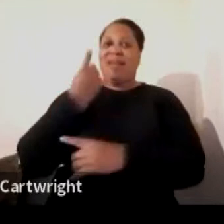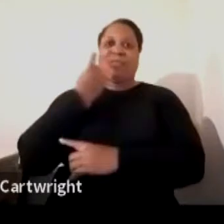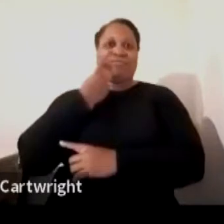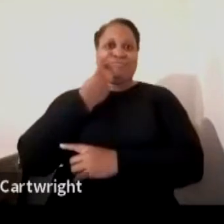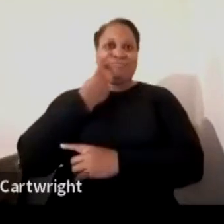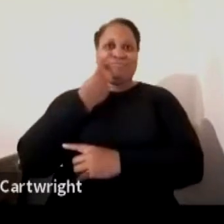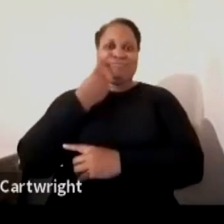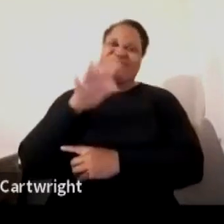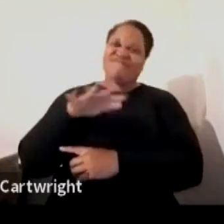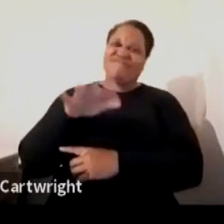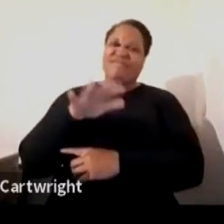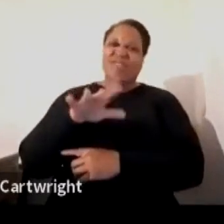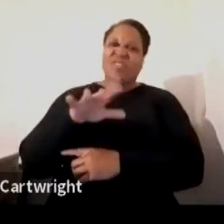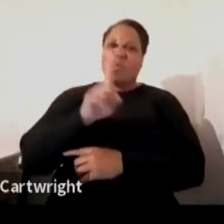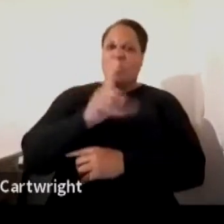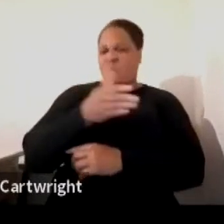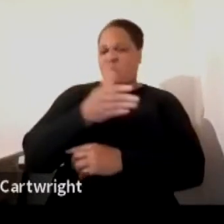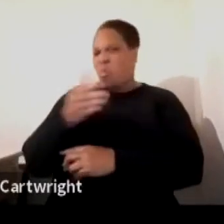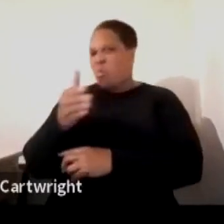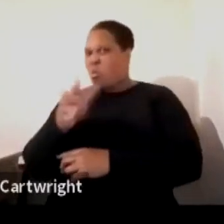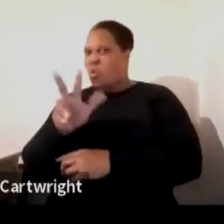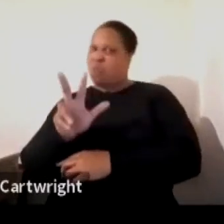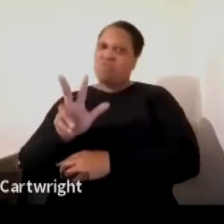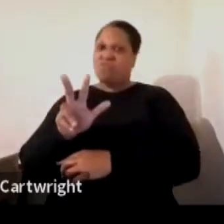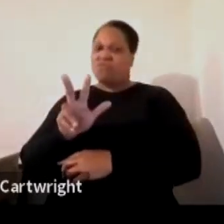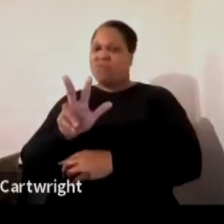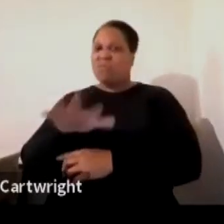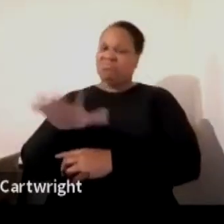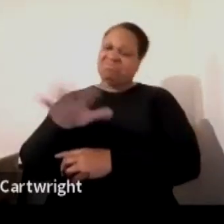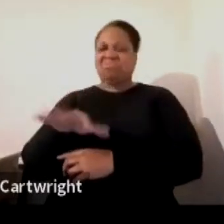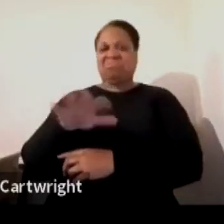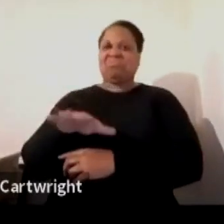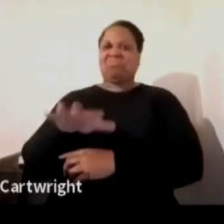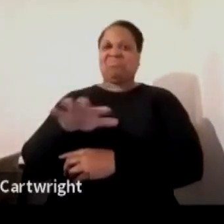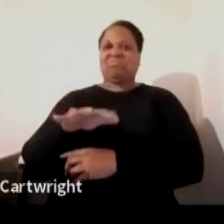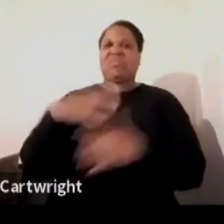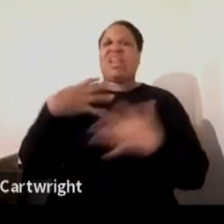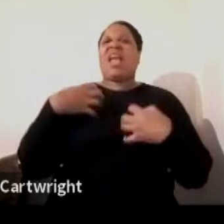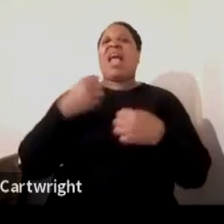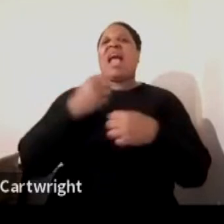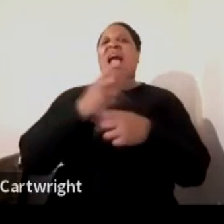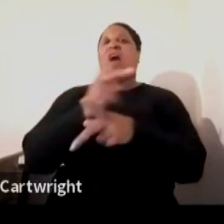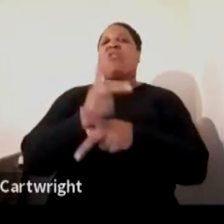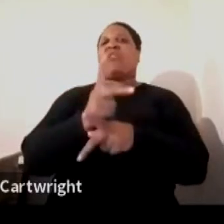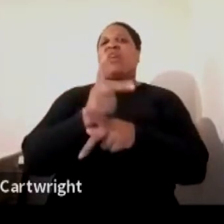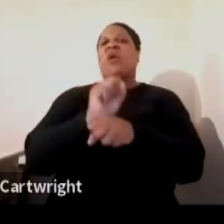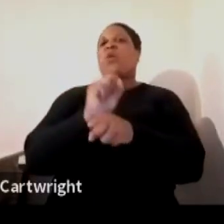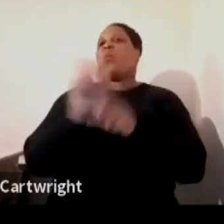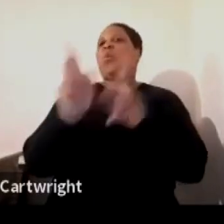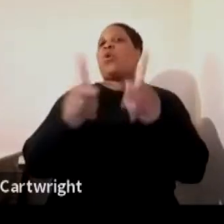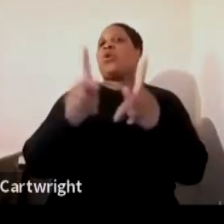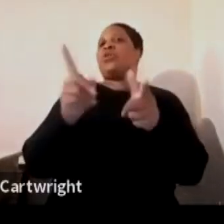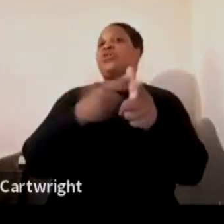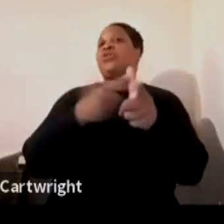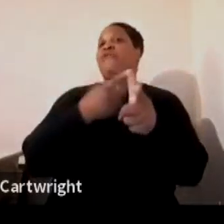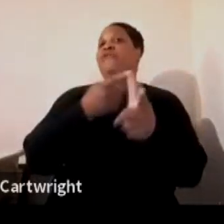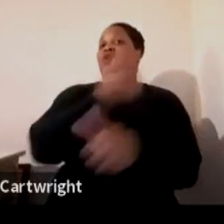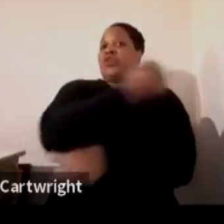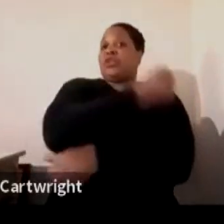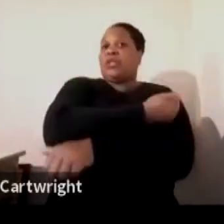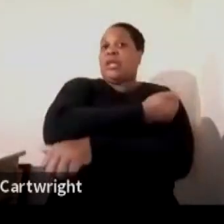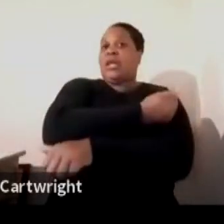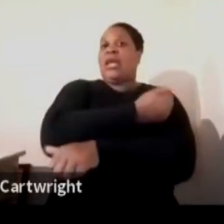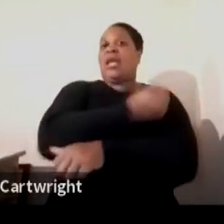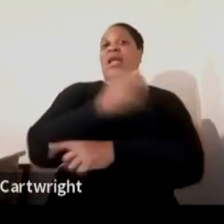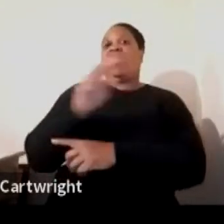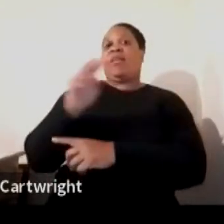1 in 3, just ballpark, healthcare workers the first dose, and 2 in 3 of our long-term